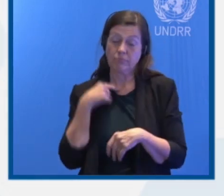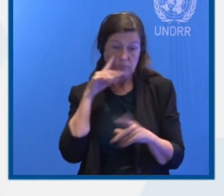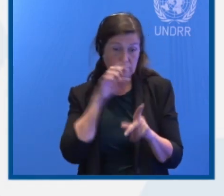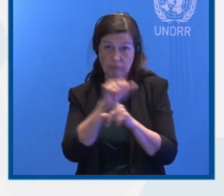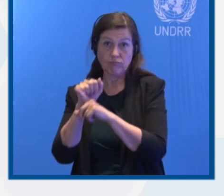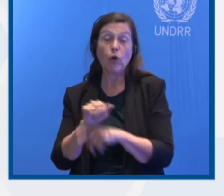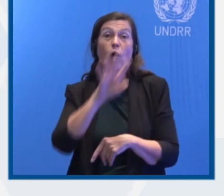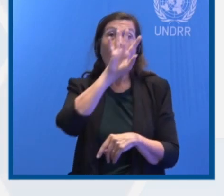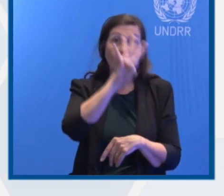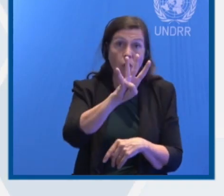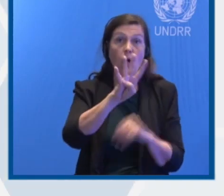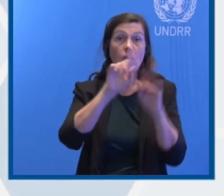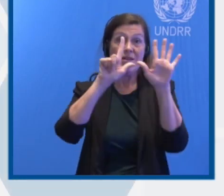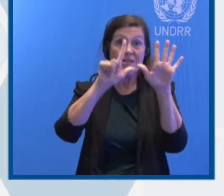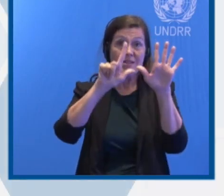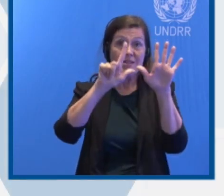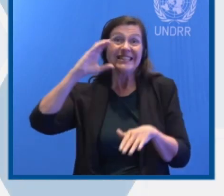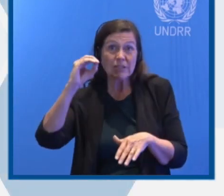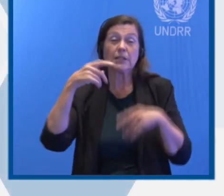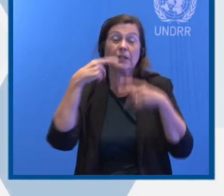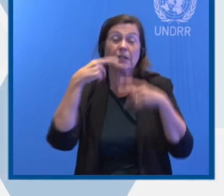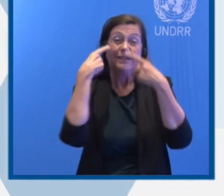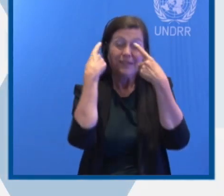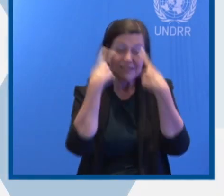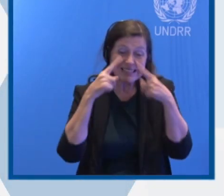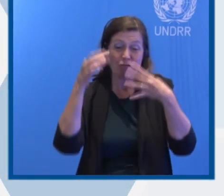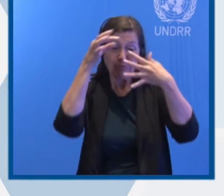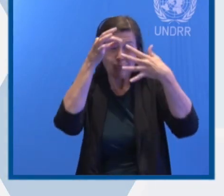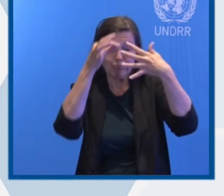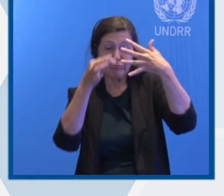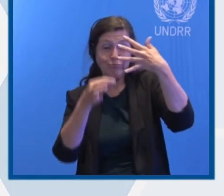171 critical infrastructure facilities operated by